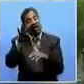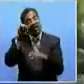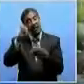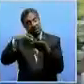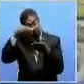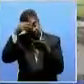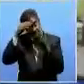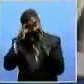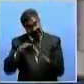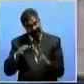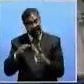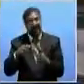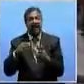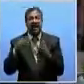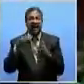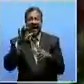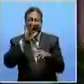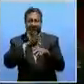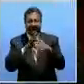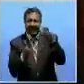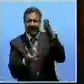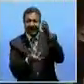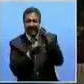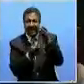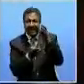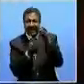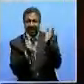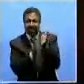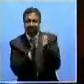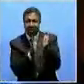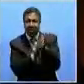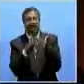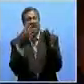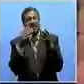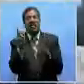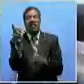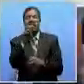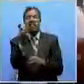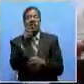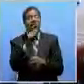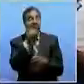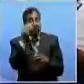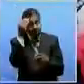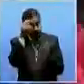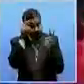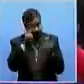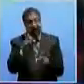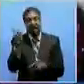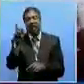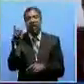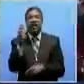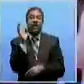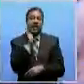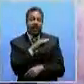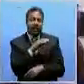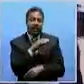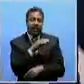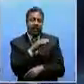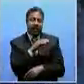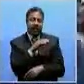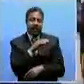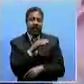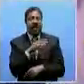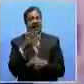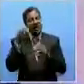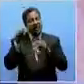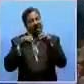Chingola Wuyantanshi Technical Secondary School were reported to have been gassed by unknown persons. School management and residents are in